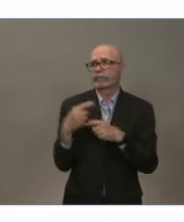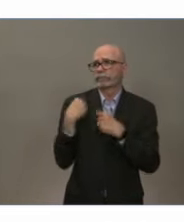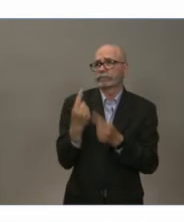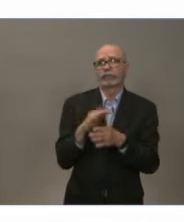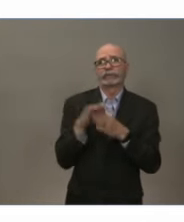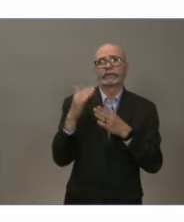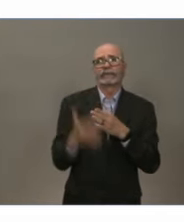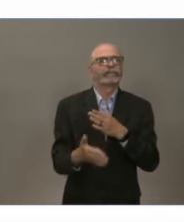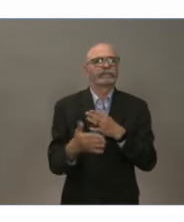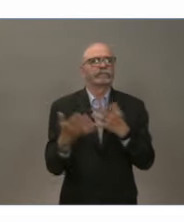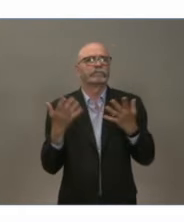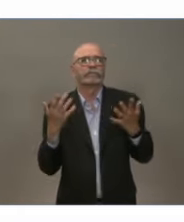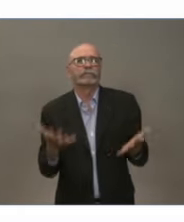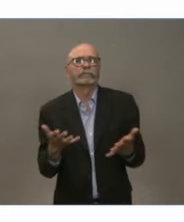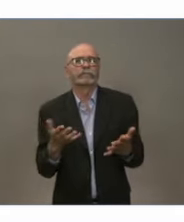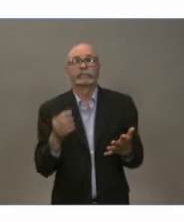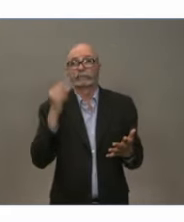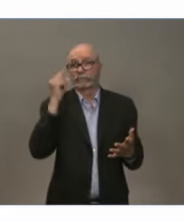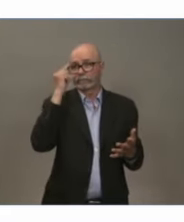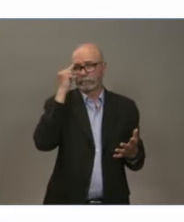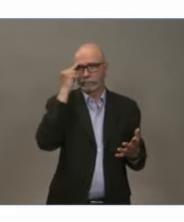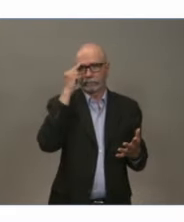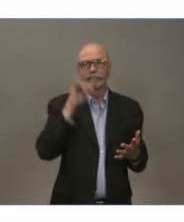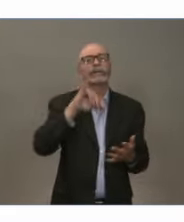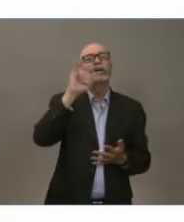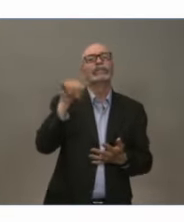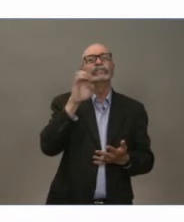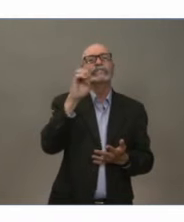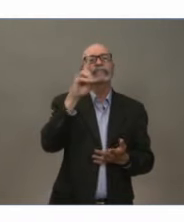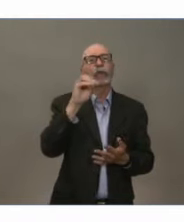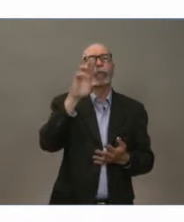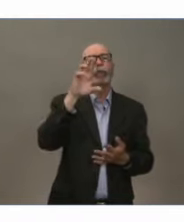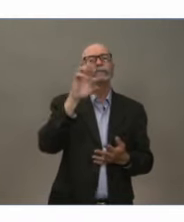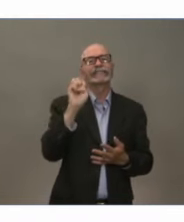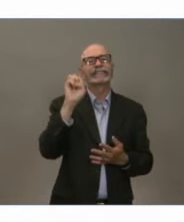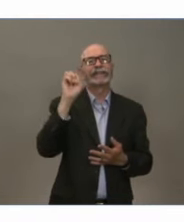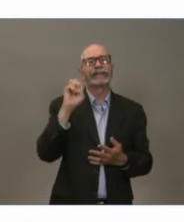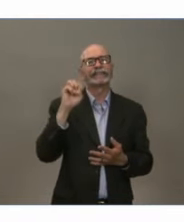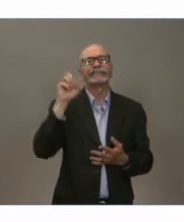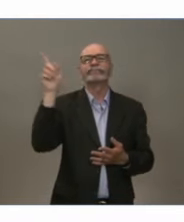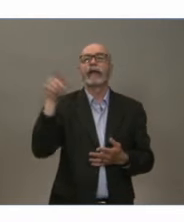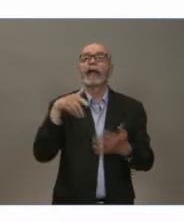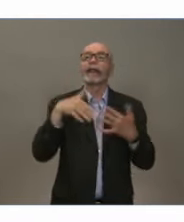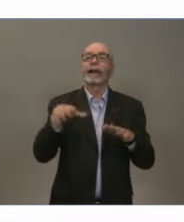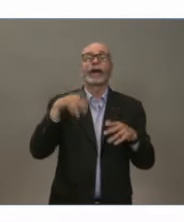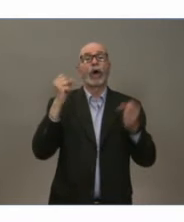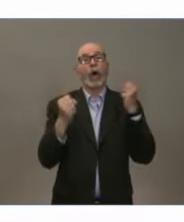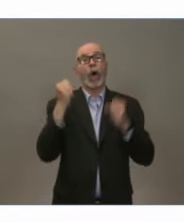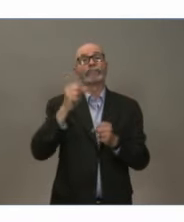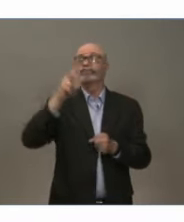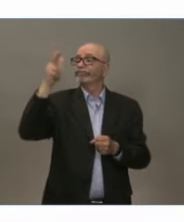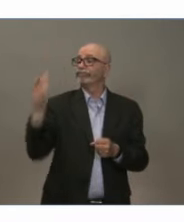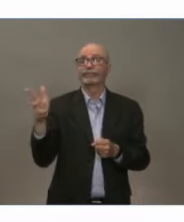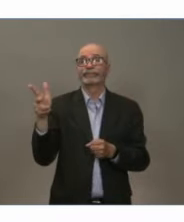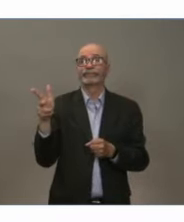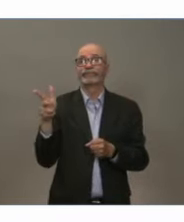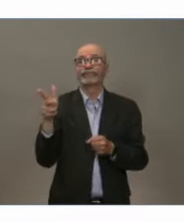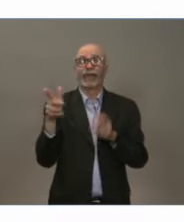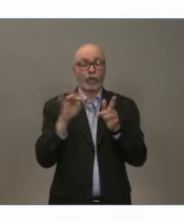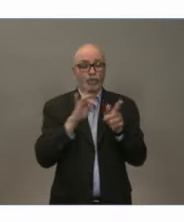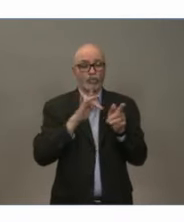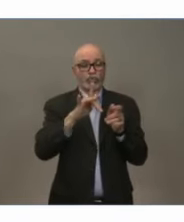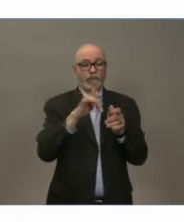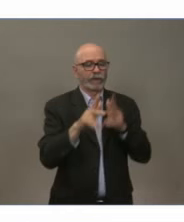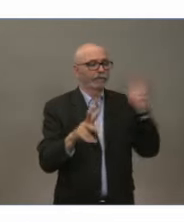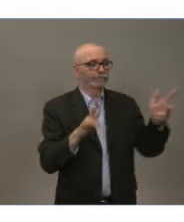head of Jador. There seems to have been a mix-up as the church claims they were allowed to hold a drive-in Eastern service on their FM transmitter